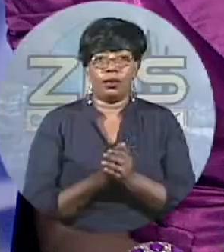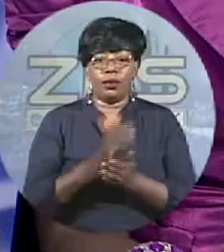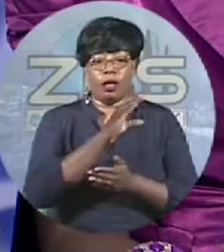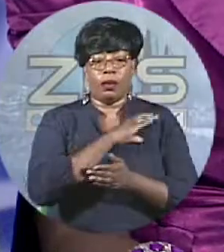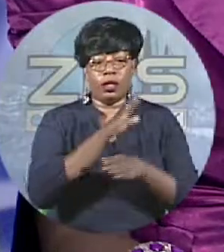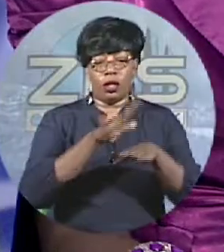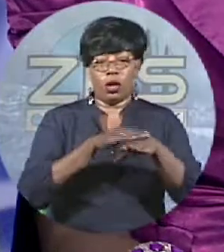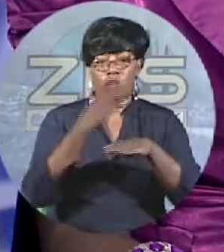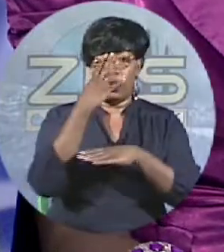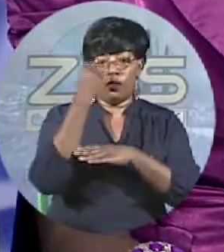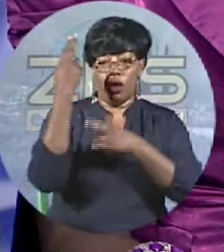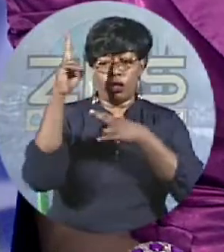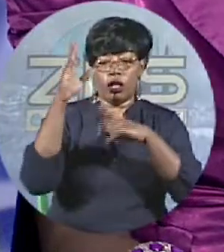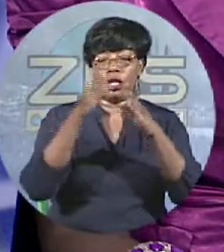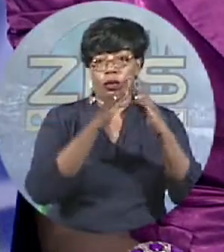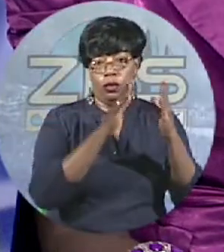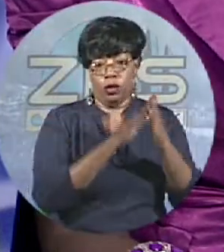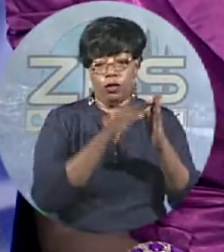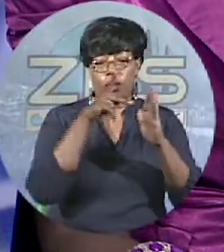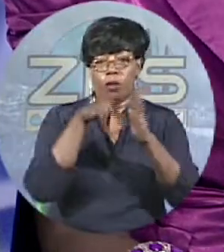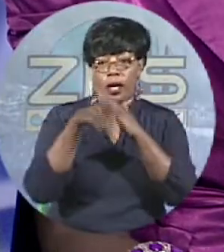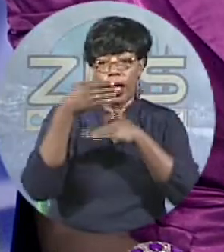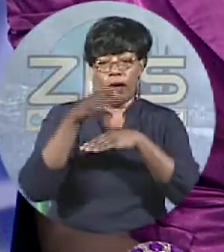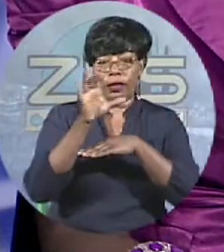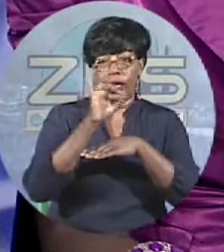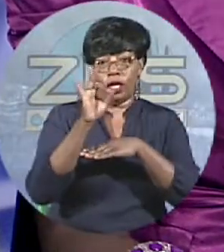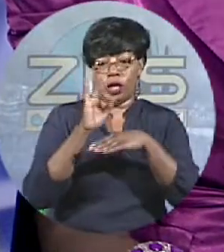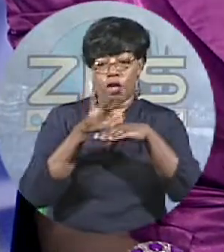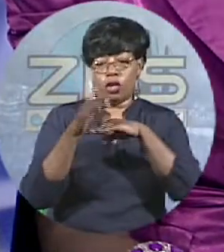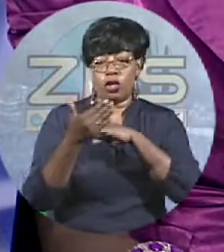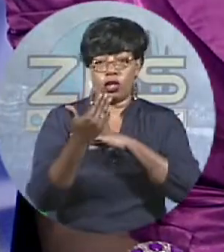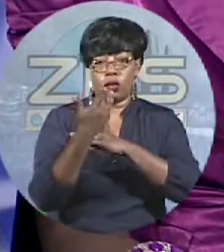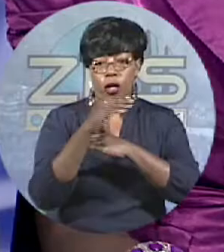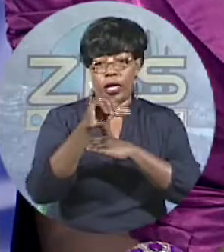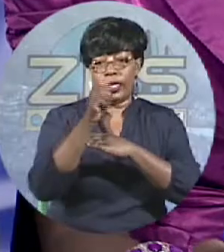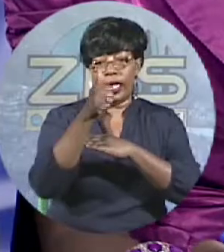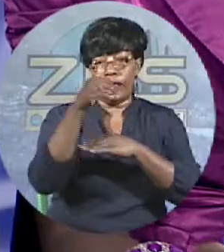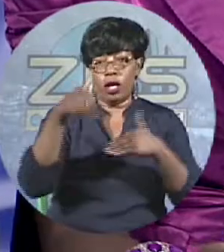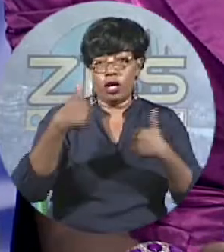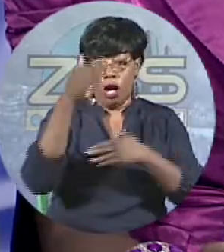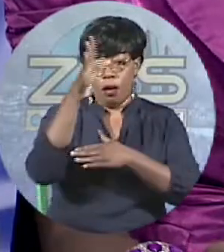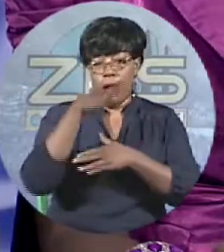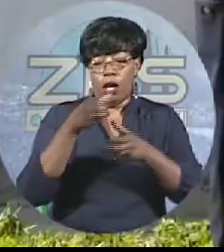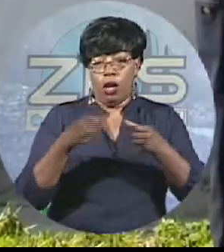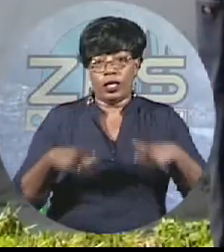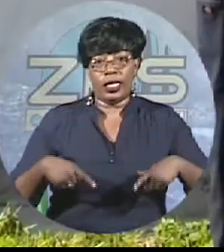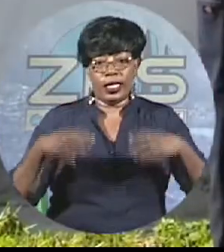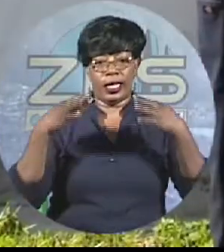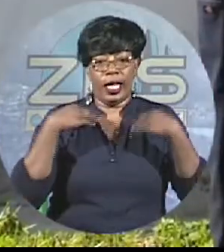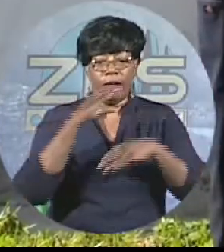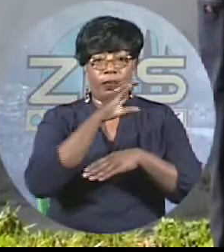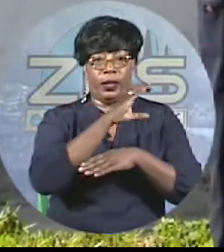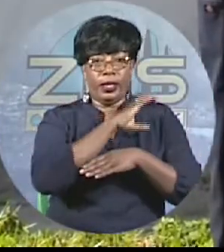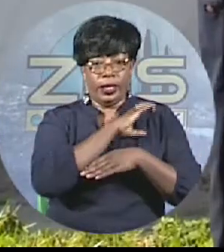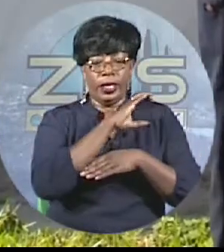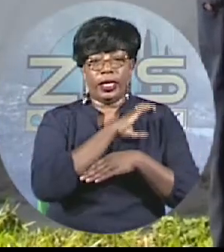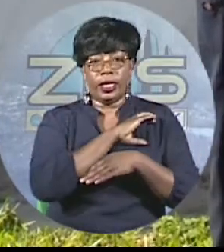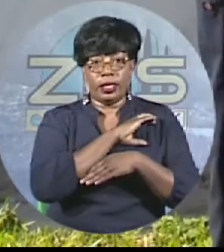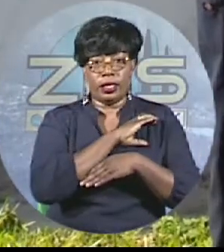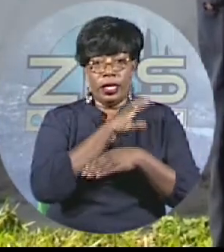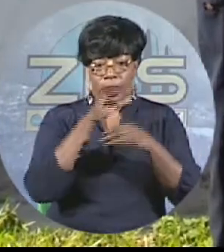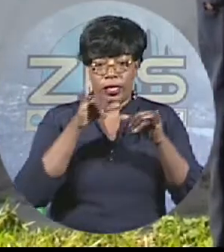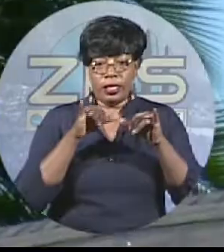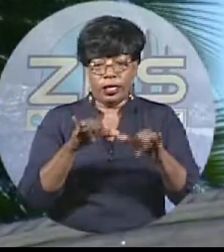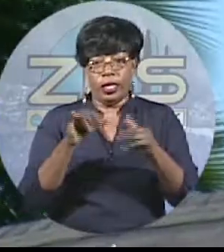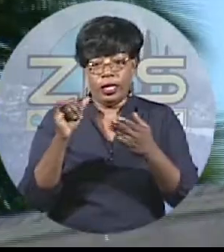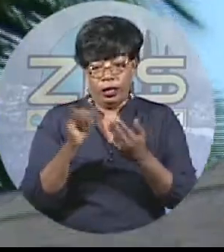Police called to the Fox Hill community for a murder after 8 o'clock this morning where another young man lost his life. Police officers are still in the initial